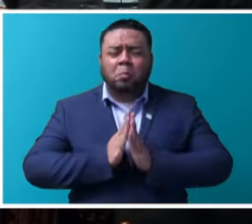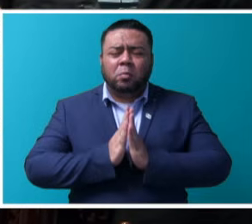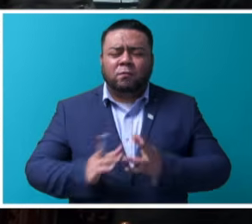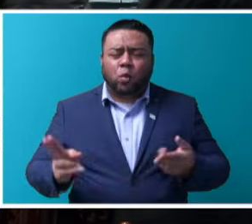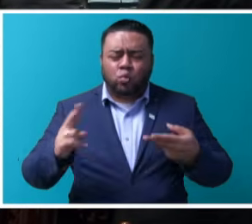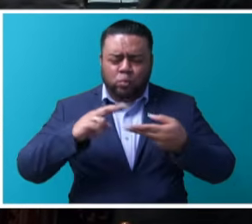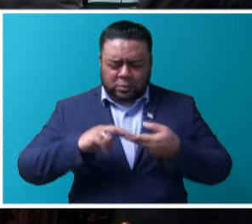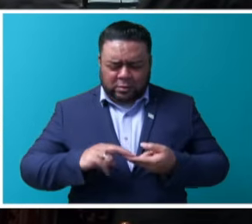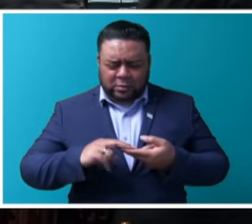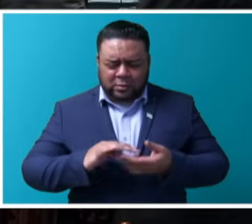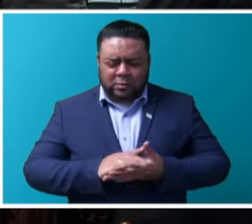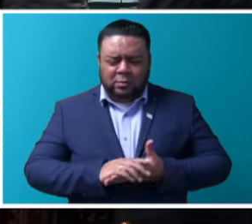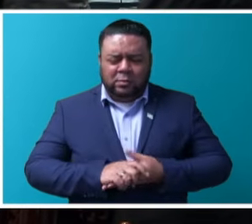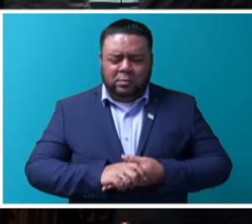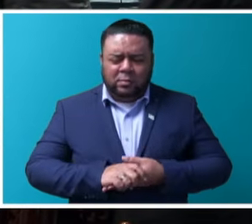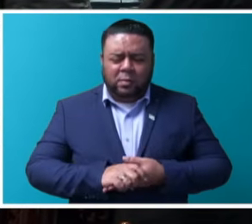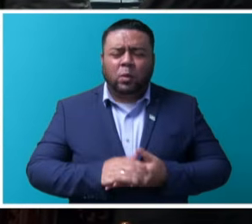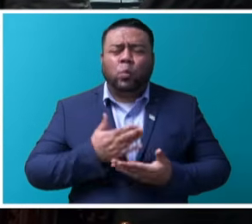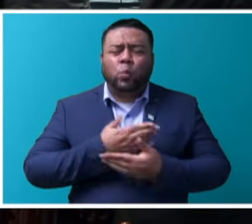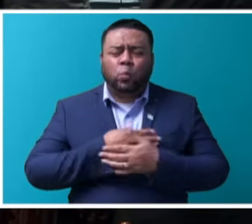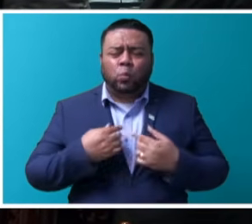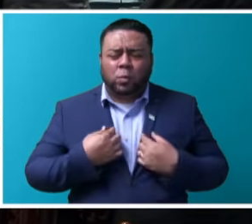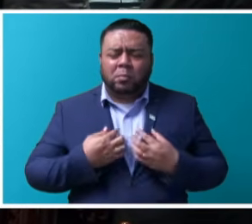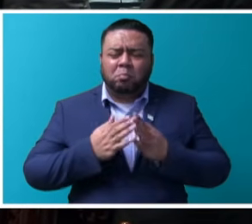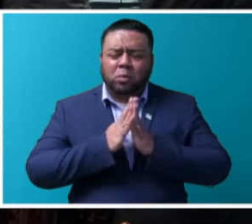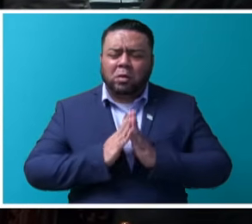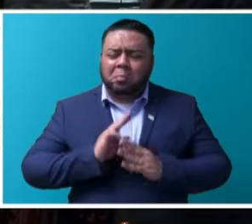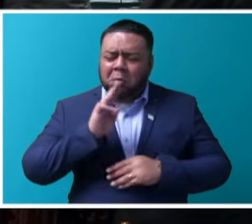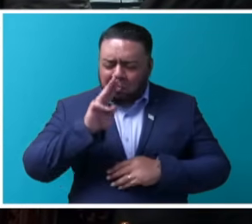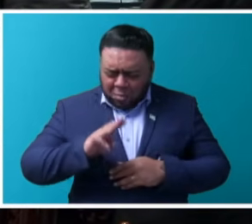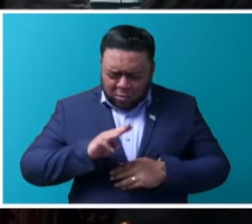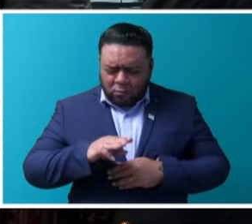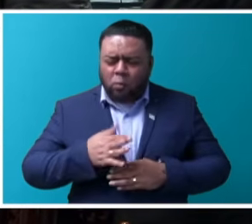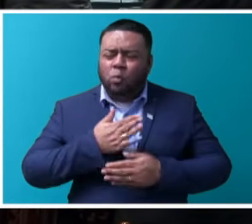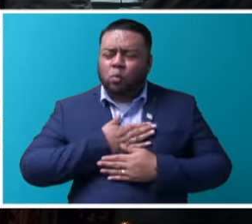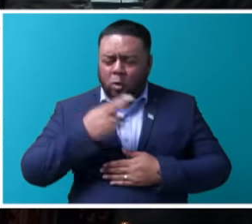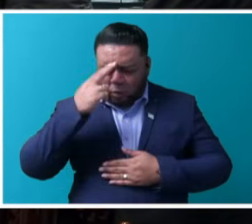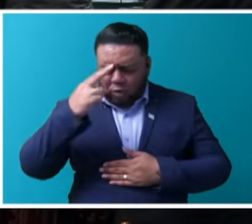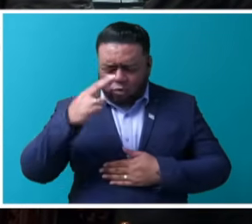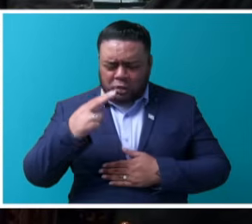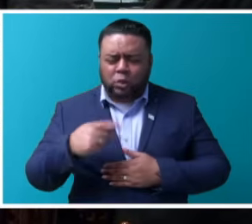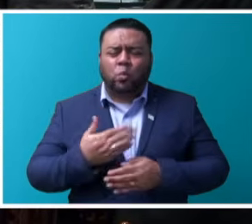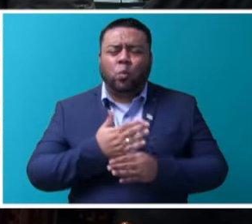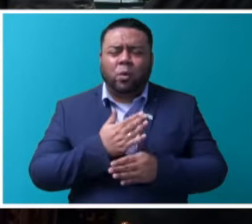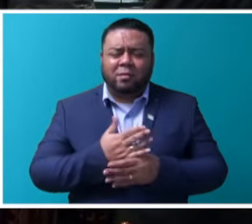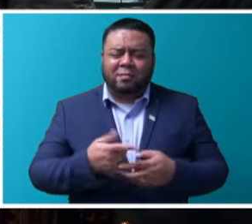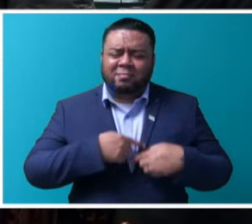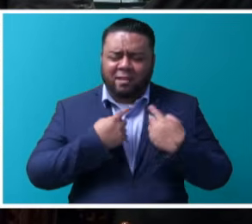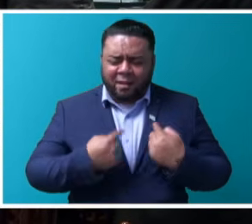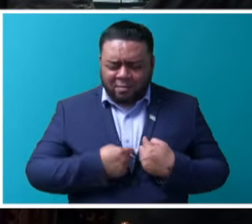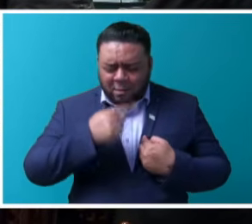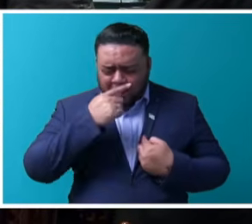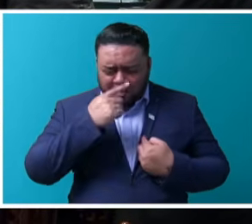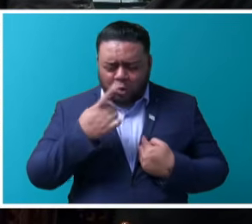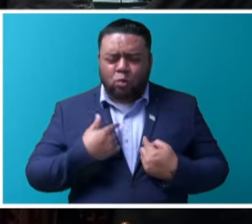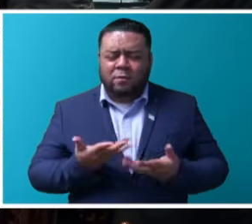unity. We pray that you will be merciful to our nation and you will work in the hearts of those to whom